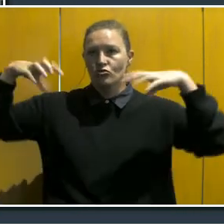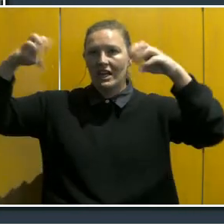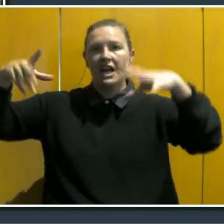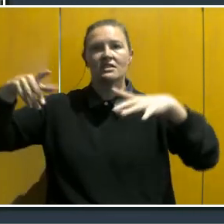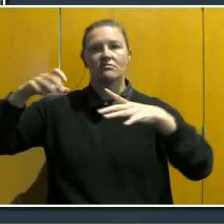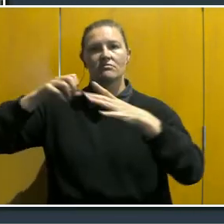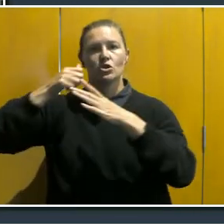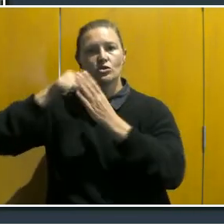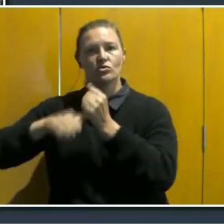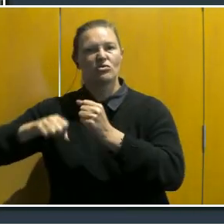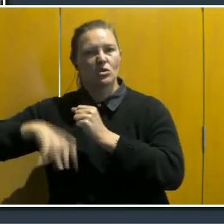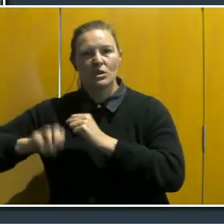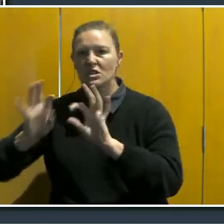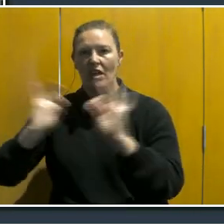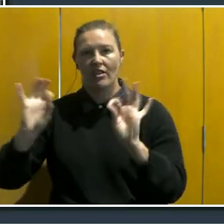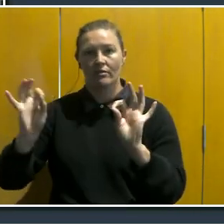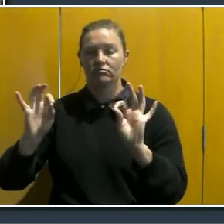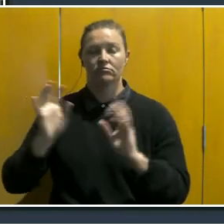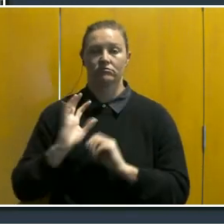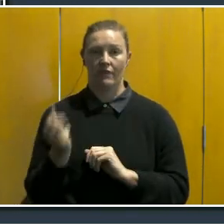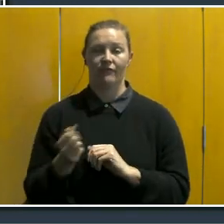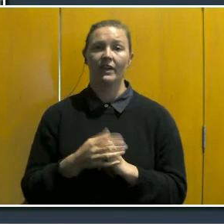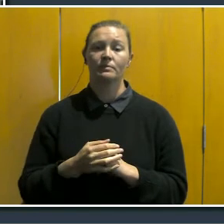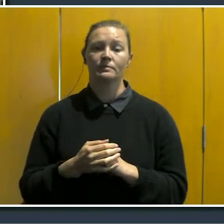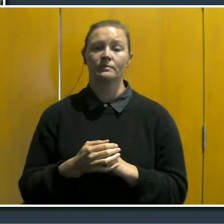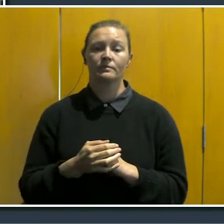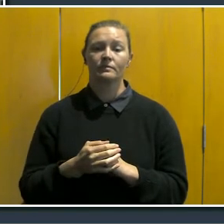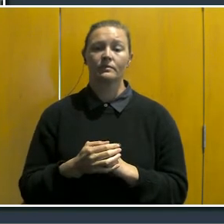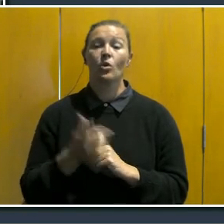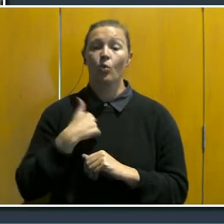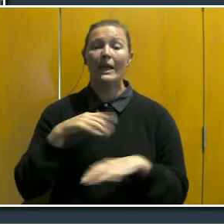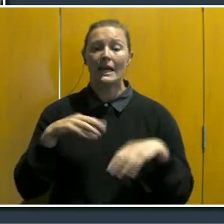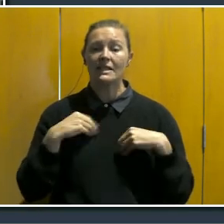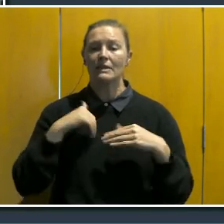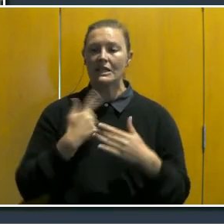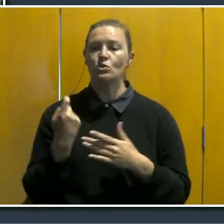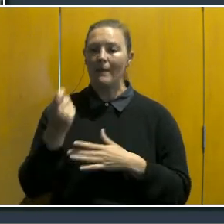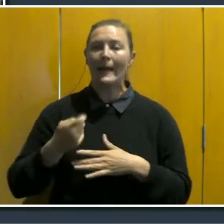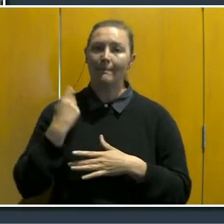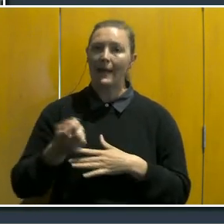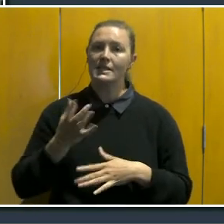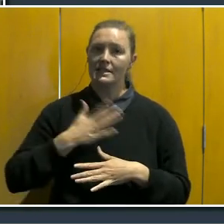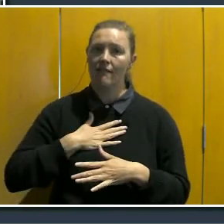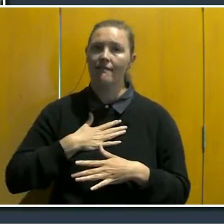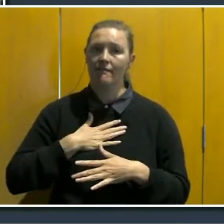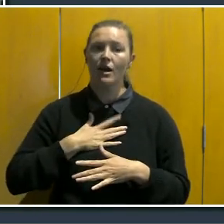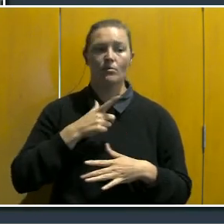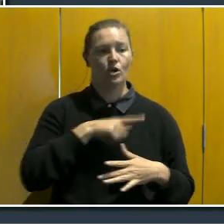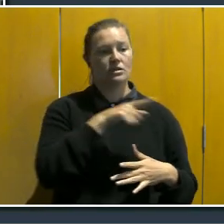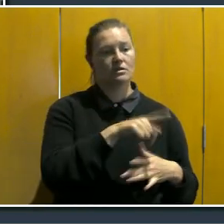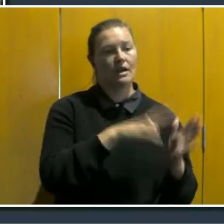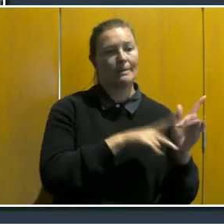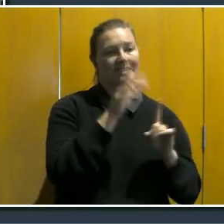etc., etc. We accept that we have to pay for our share of the amenities that Napier City Council provide the